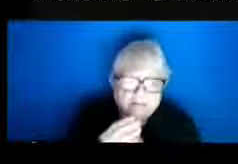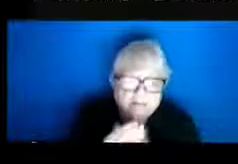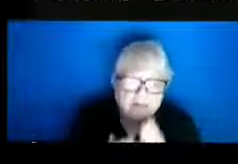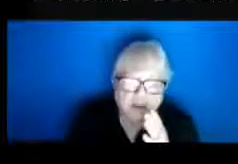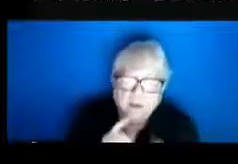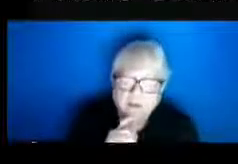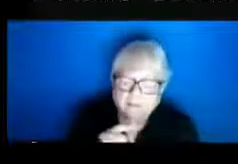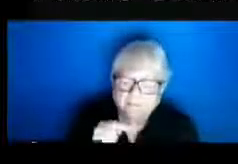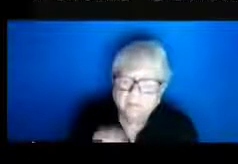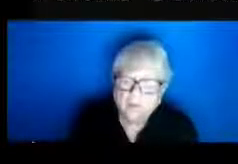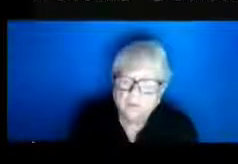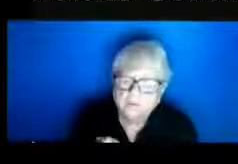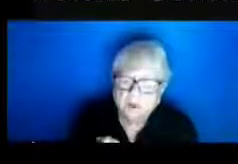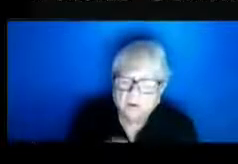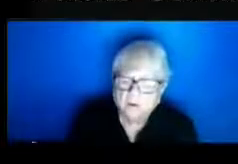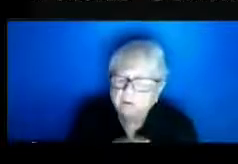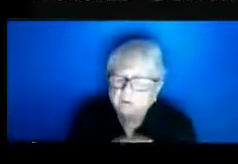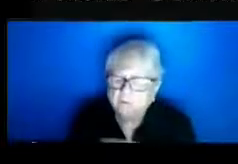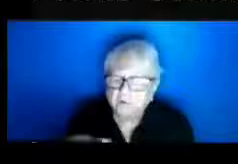San Mateo County.